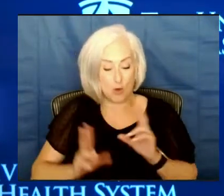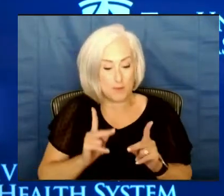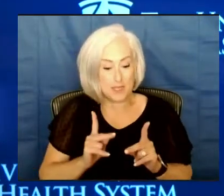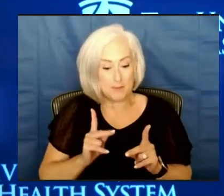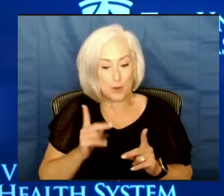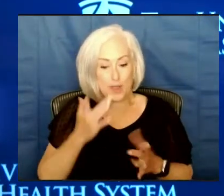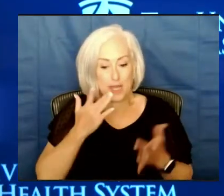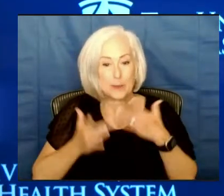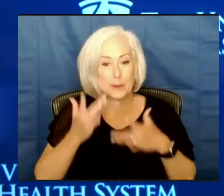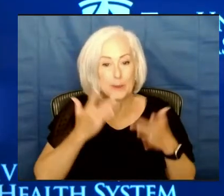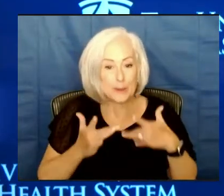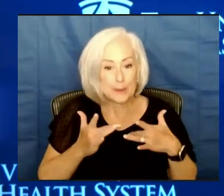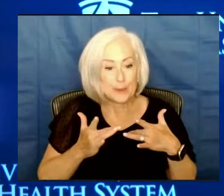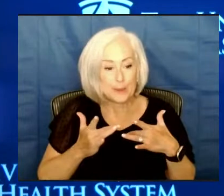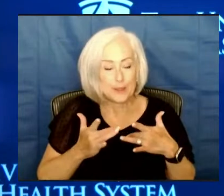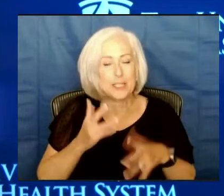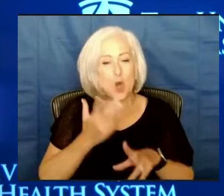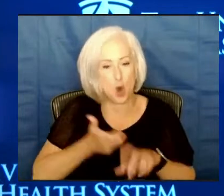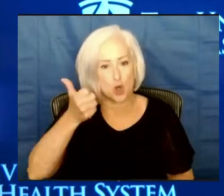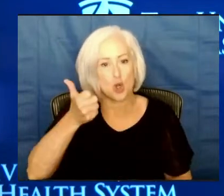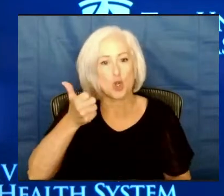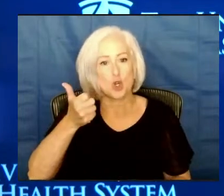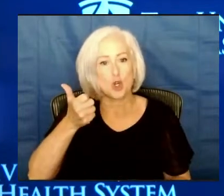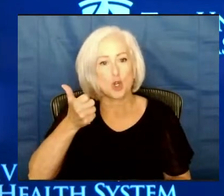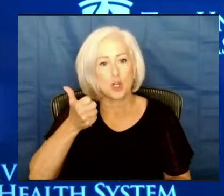gets harder. So access,